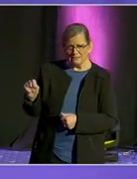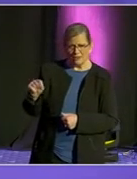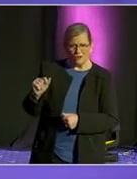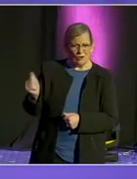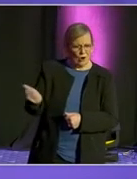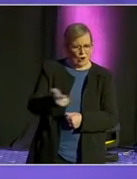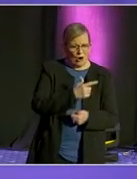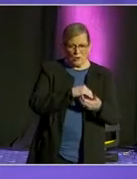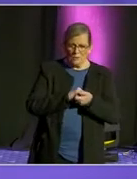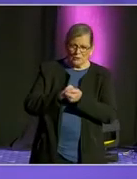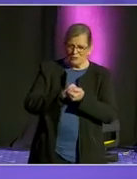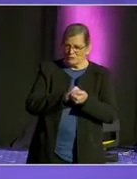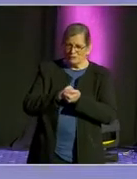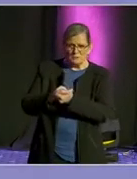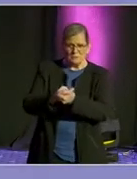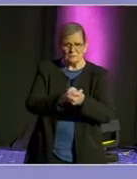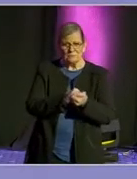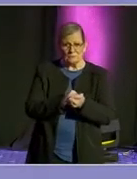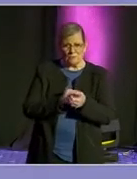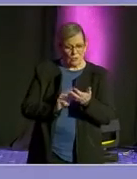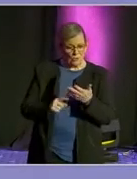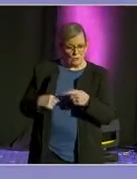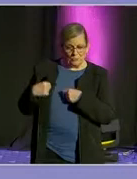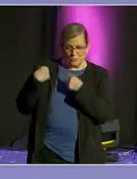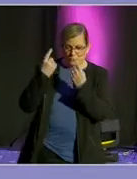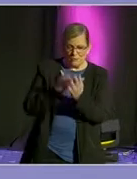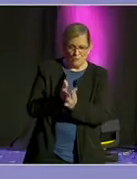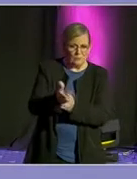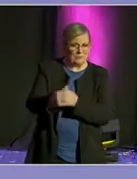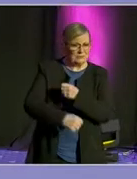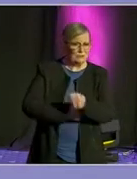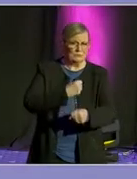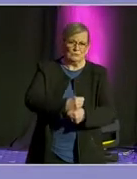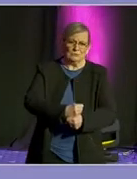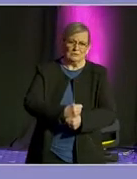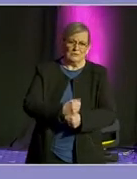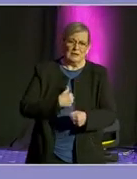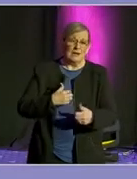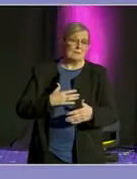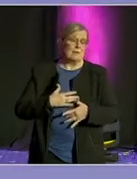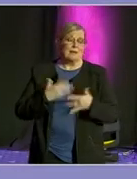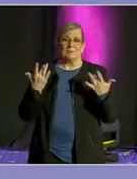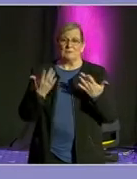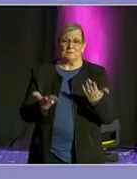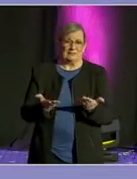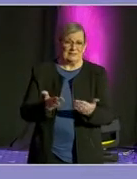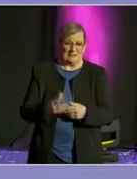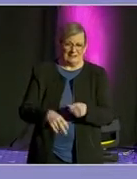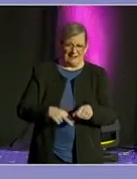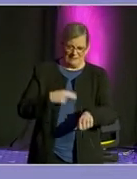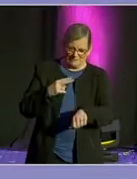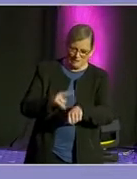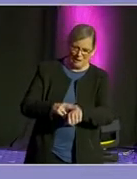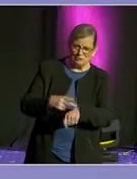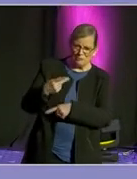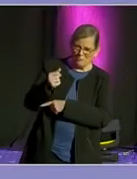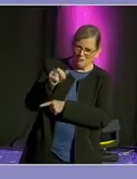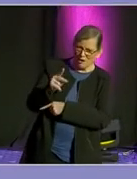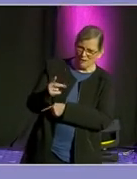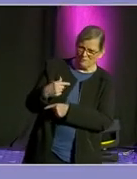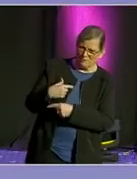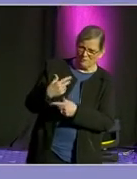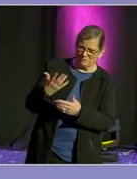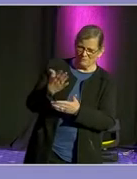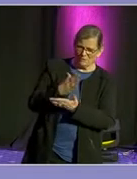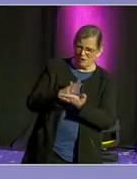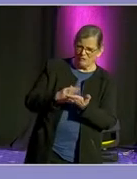but throughout the year for sure. I'm happy to be here on behalf of the National Park Service and to be part of one of our